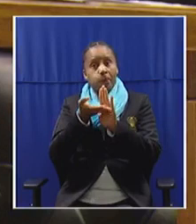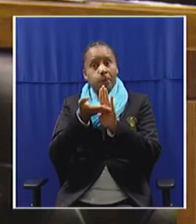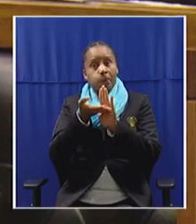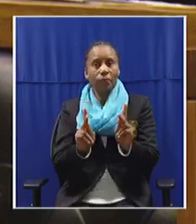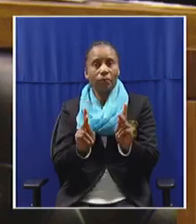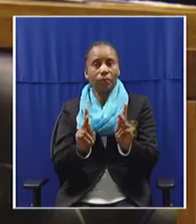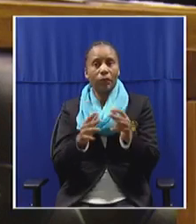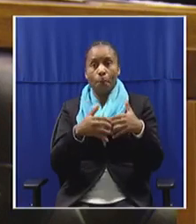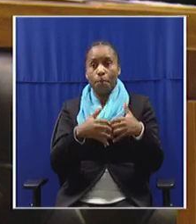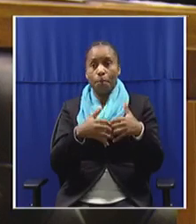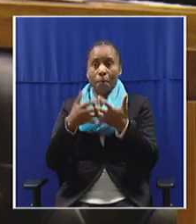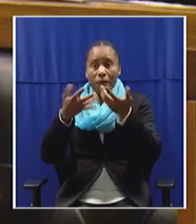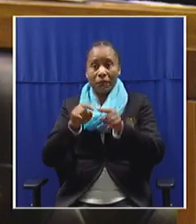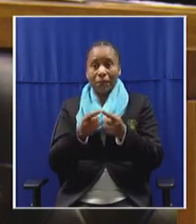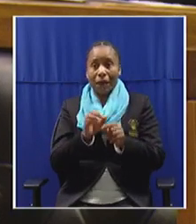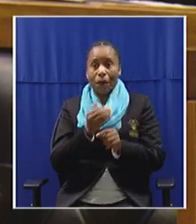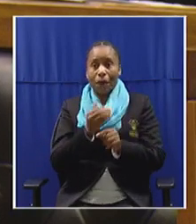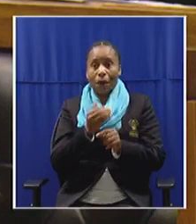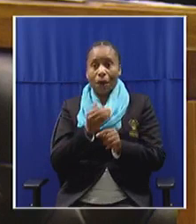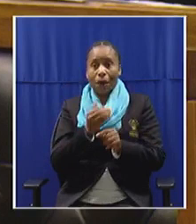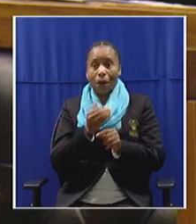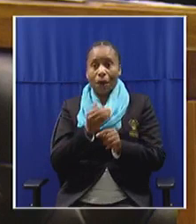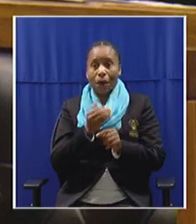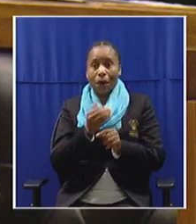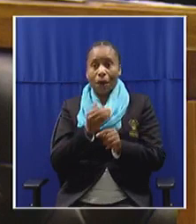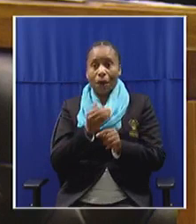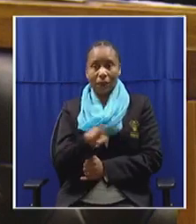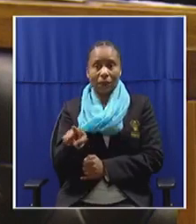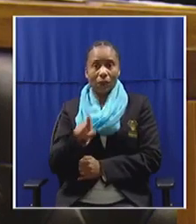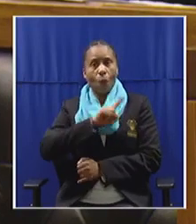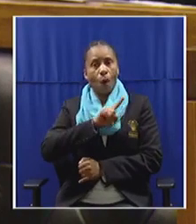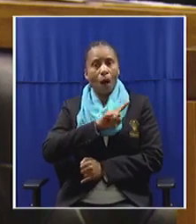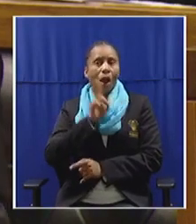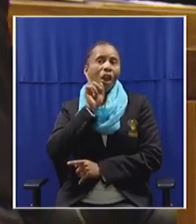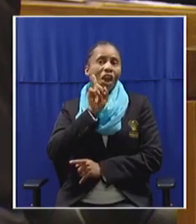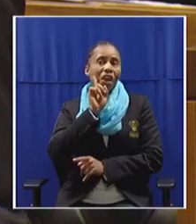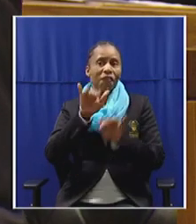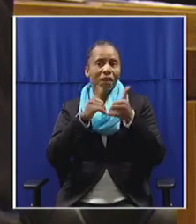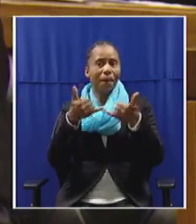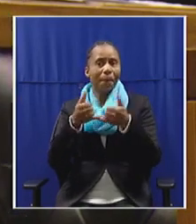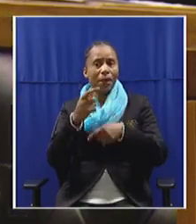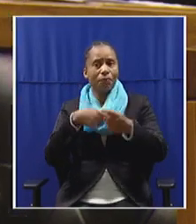are created by those companies, because every company that is trading, it's looking for